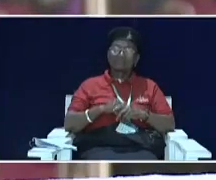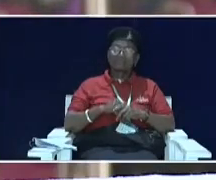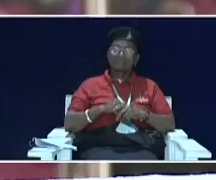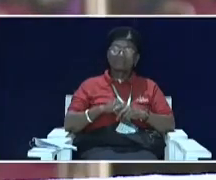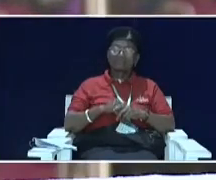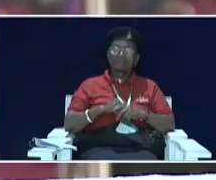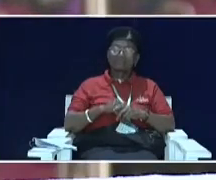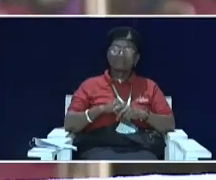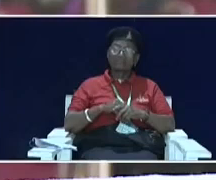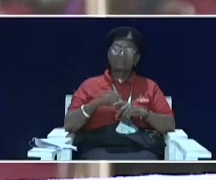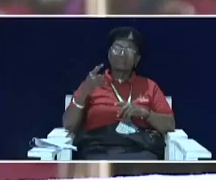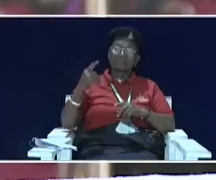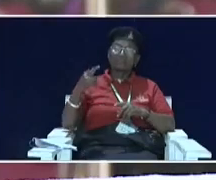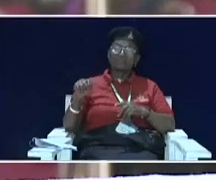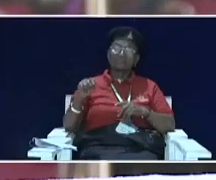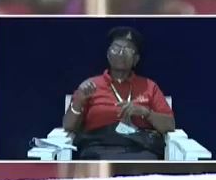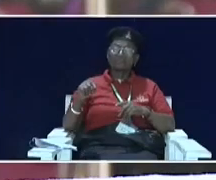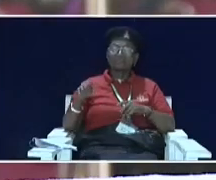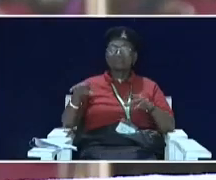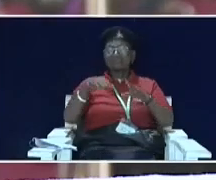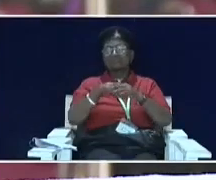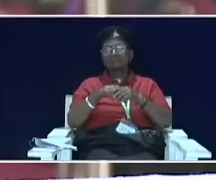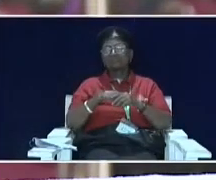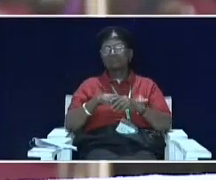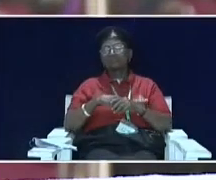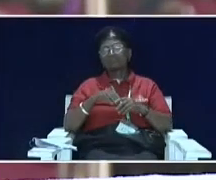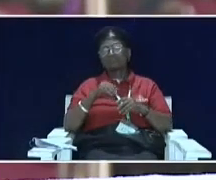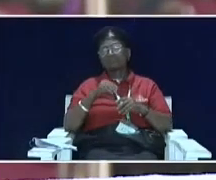in the garden, the wedding in